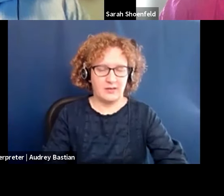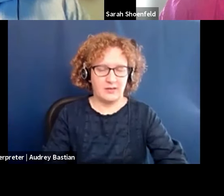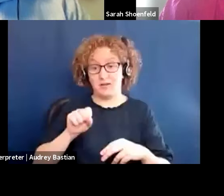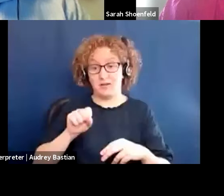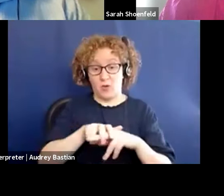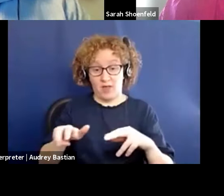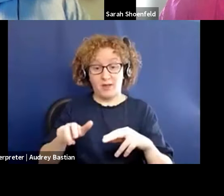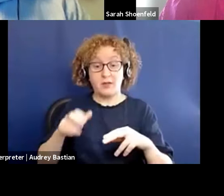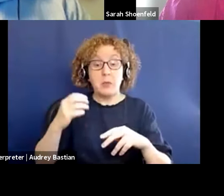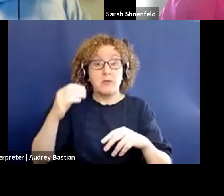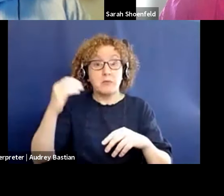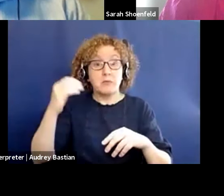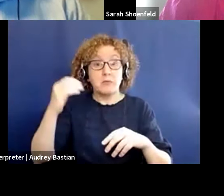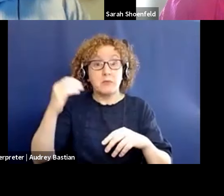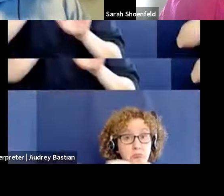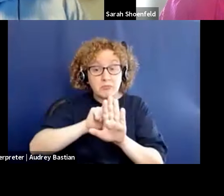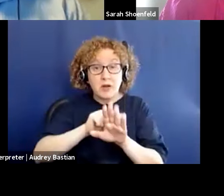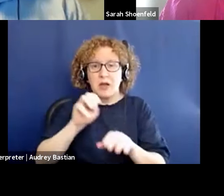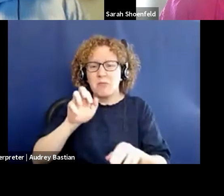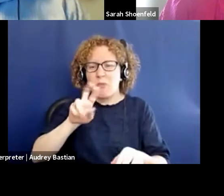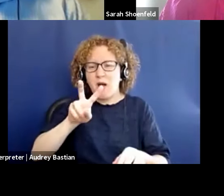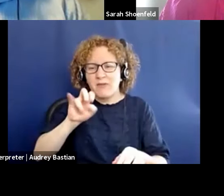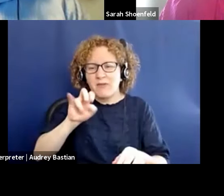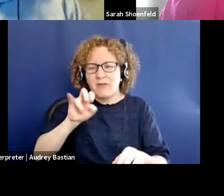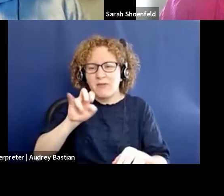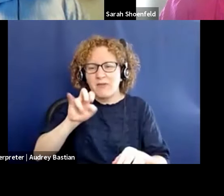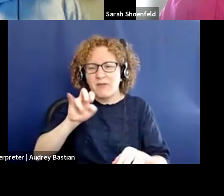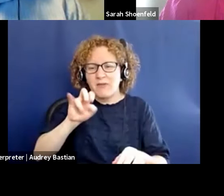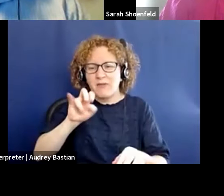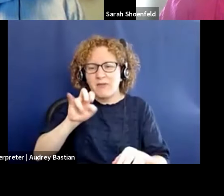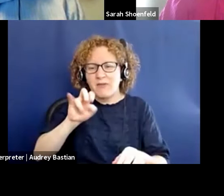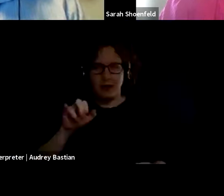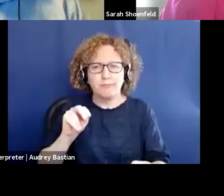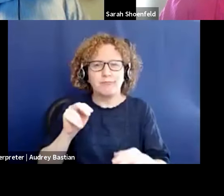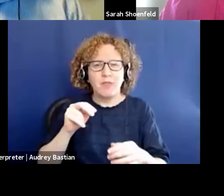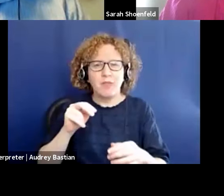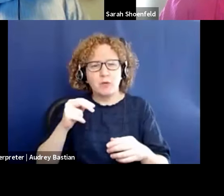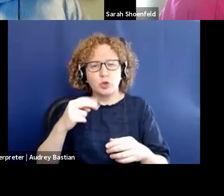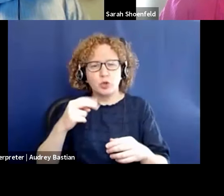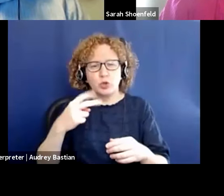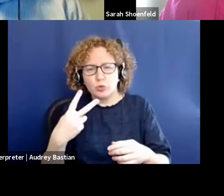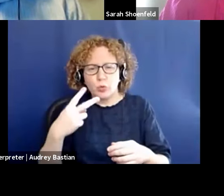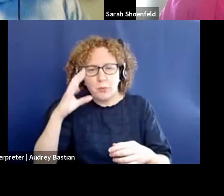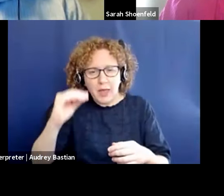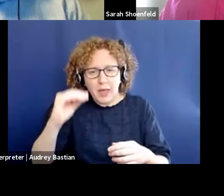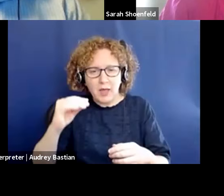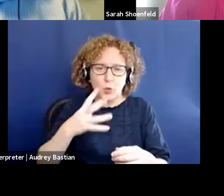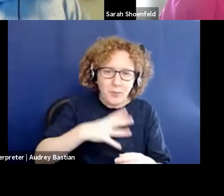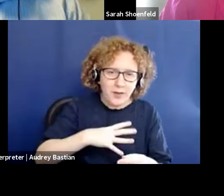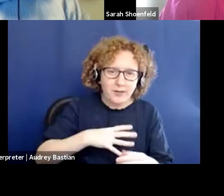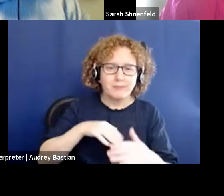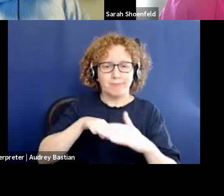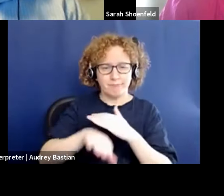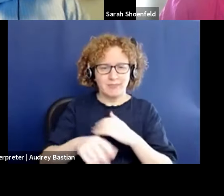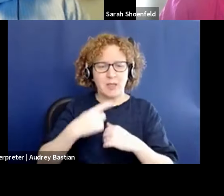It was Marvin Kaplan and 3 other people. There were 2 white people, 2 Black people, 2 men, 2 women. And they came in and said, we've come